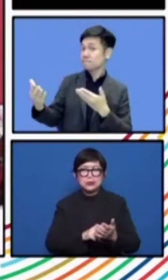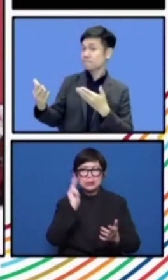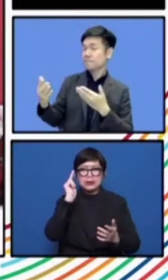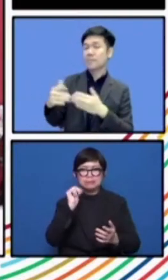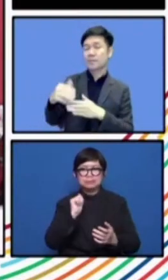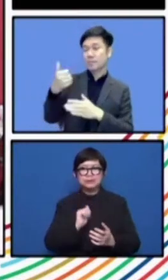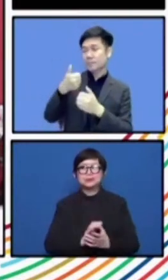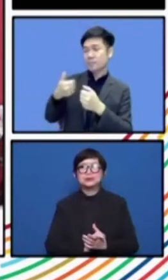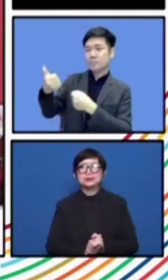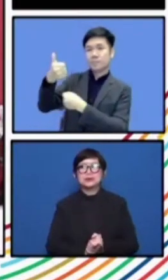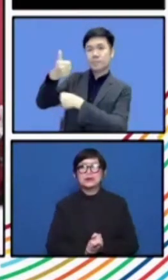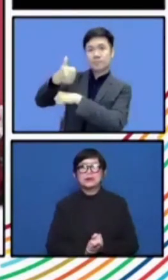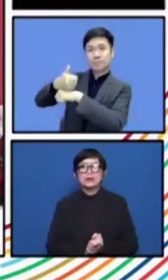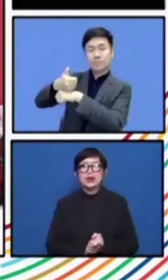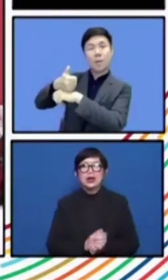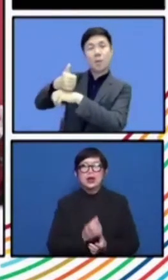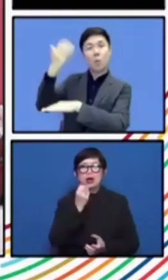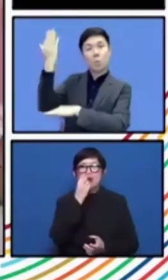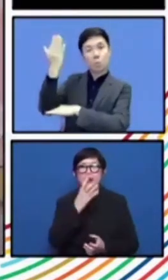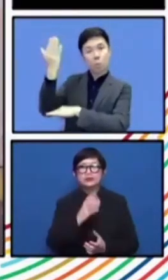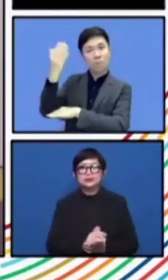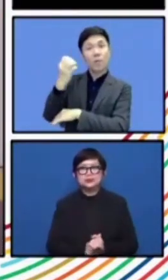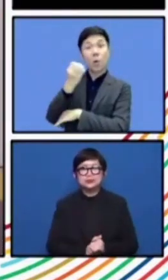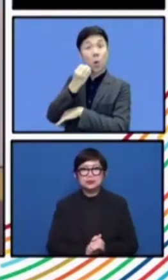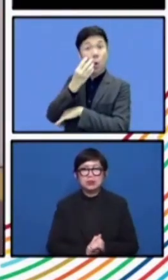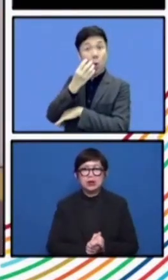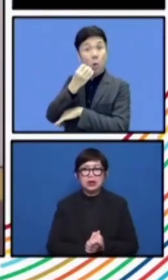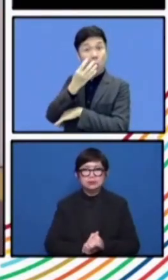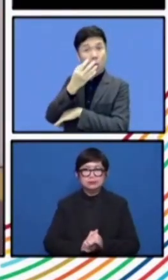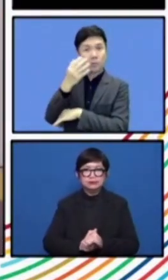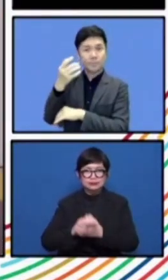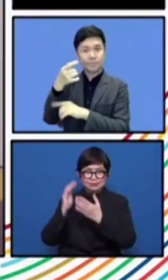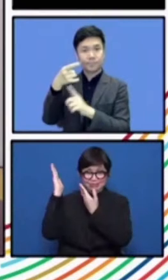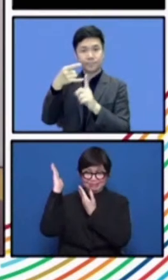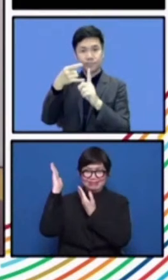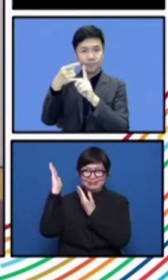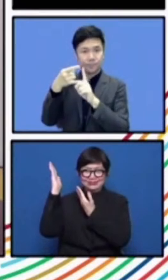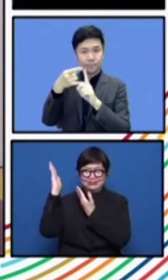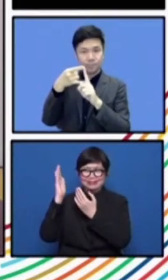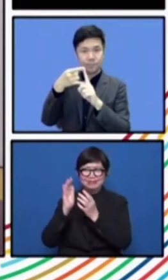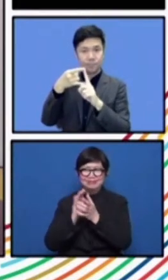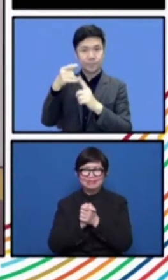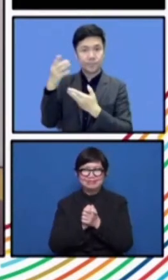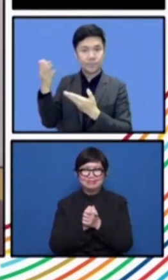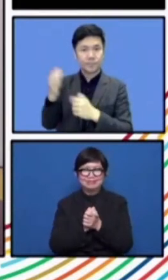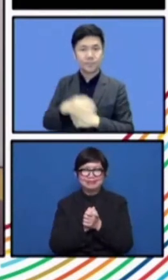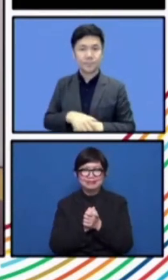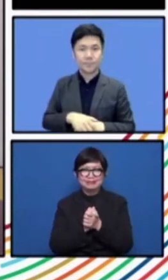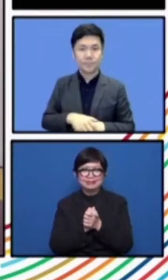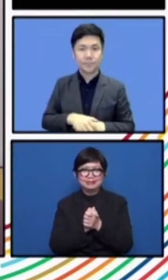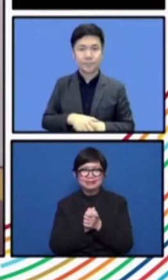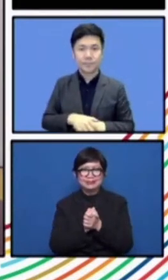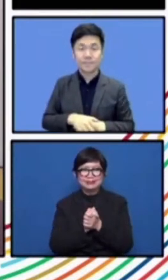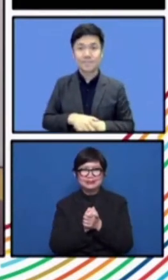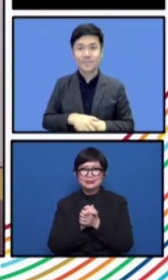committee from Hong Kong who will be joining us via Zoom thank you good morning